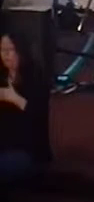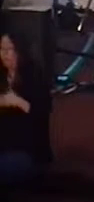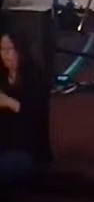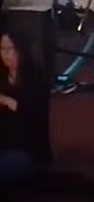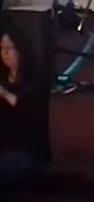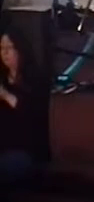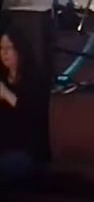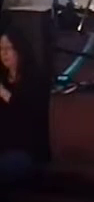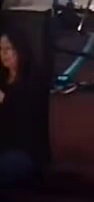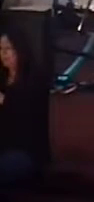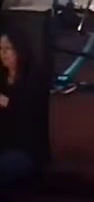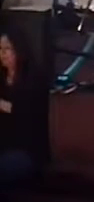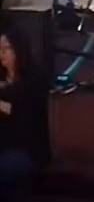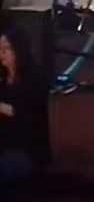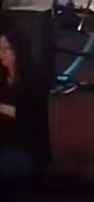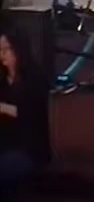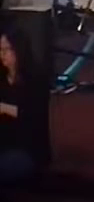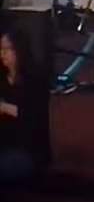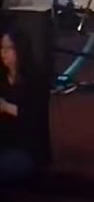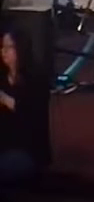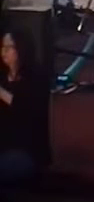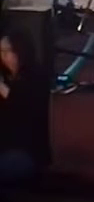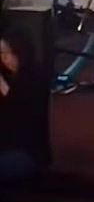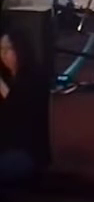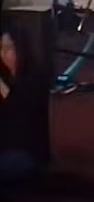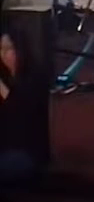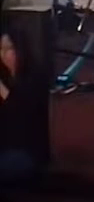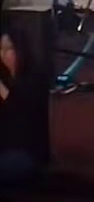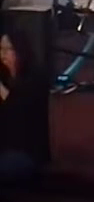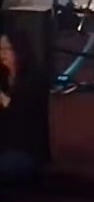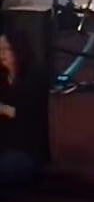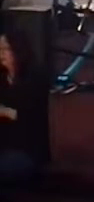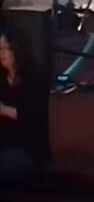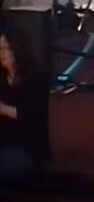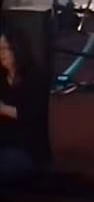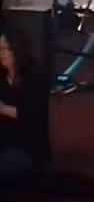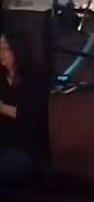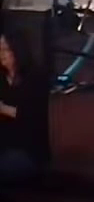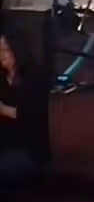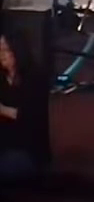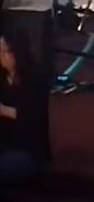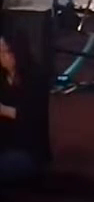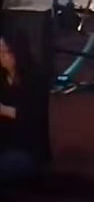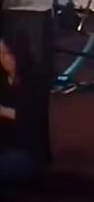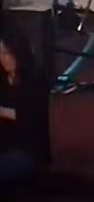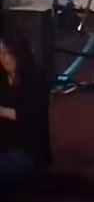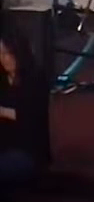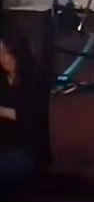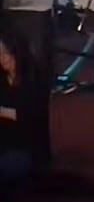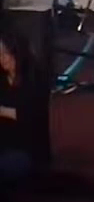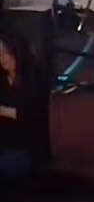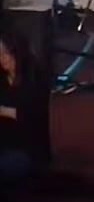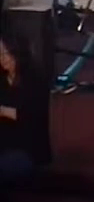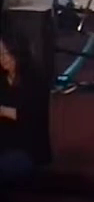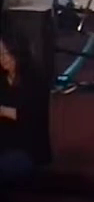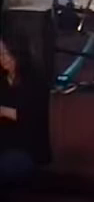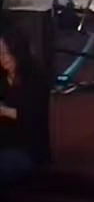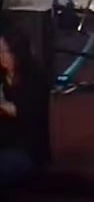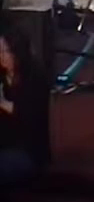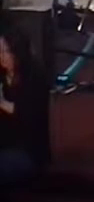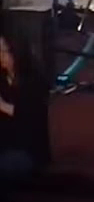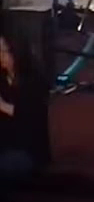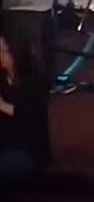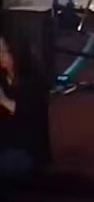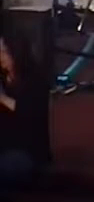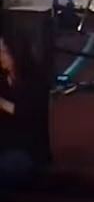in the church, we should be supportive. That's the first S of what it means to be solid. You see, Jesus appointed certain positions in